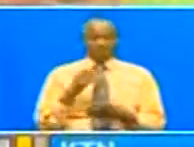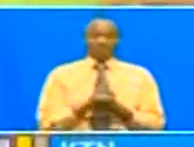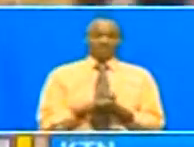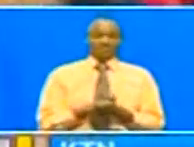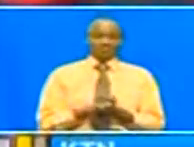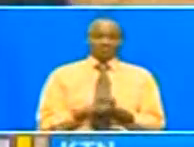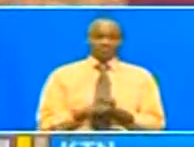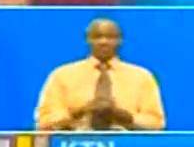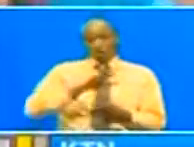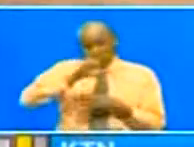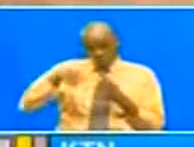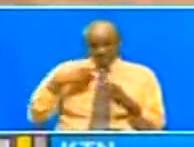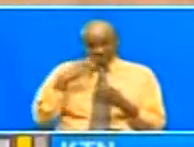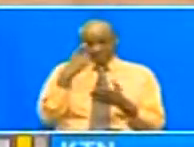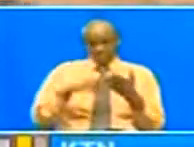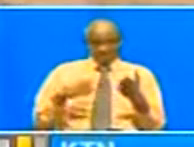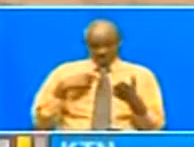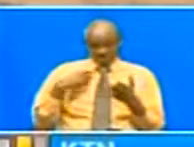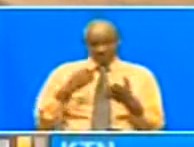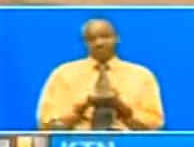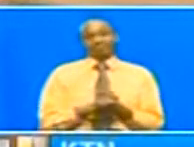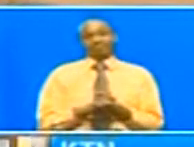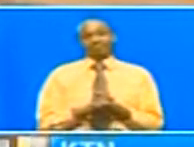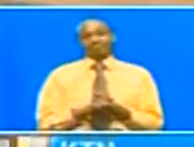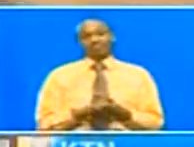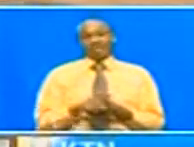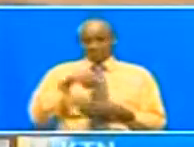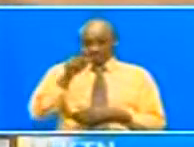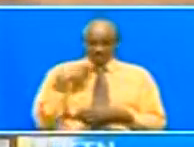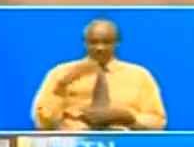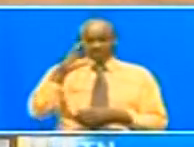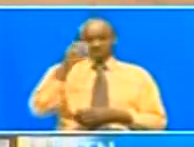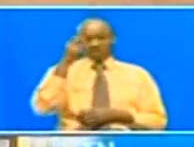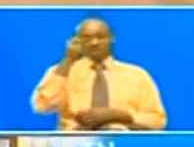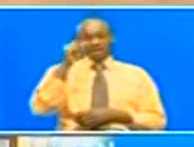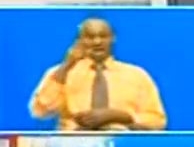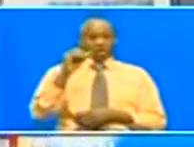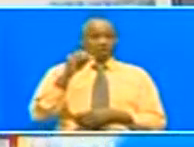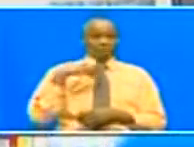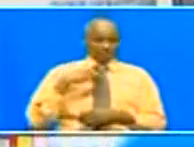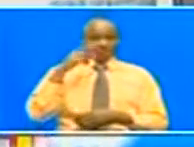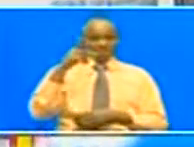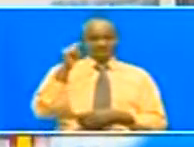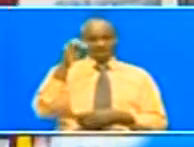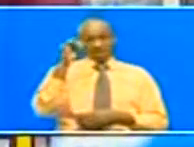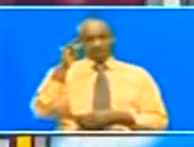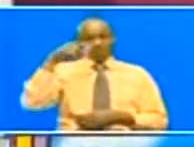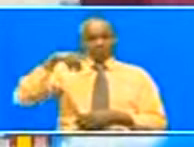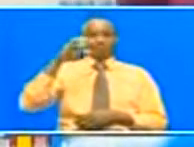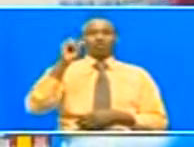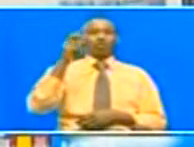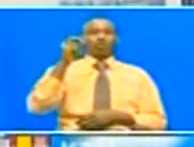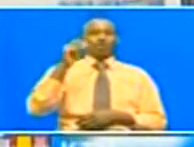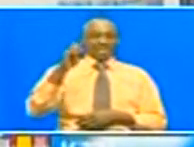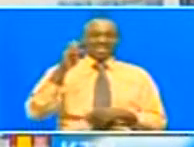Mutai, all who have been drafted into the elite field lineup. Throw in Chicago Marathon champion Eliud Kipchoge, Sami Kitwara and Stanley